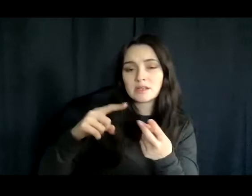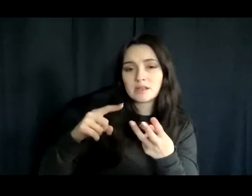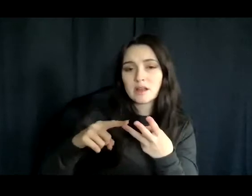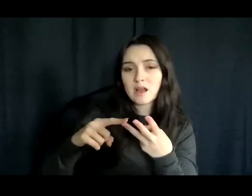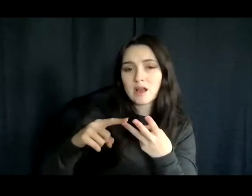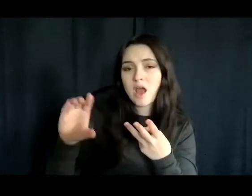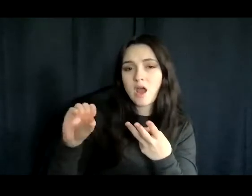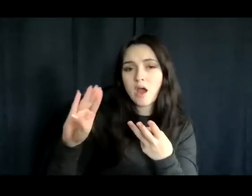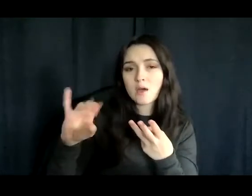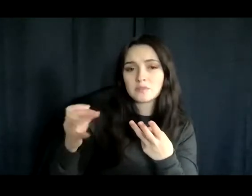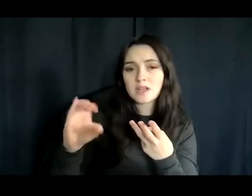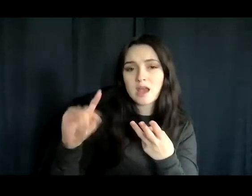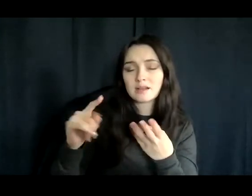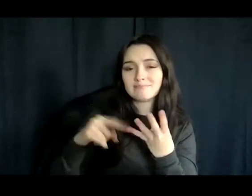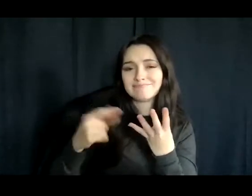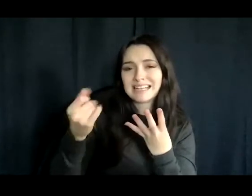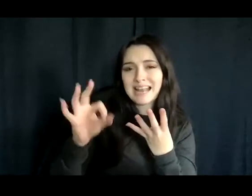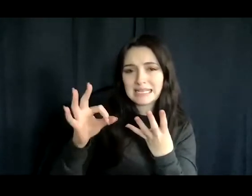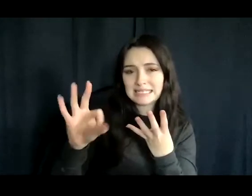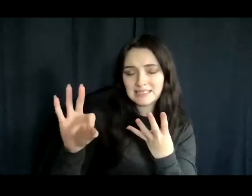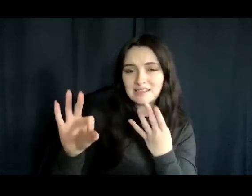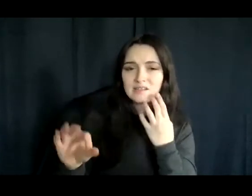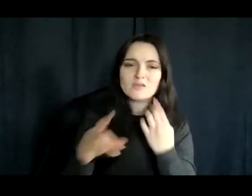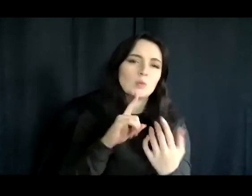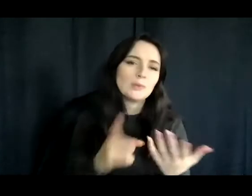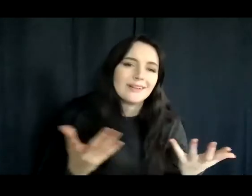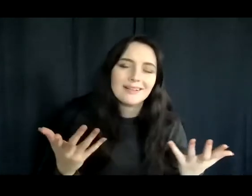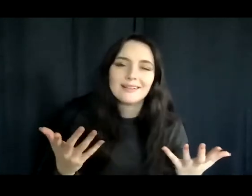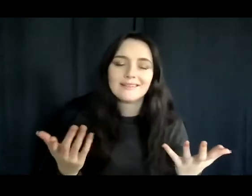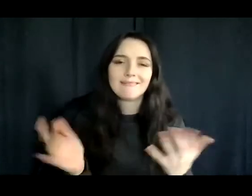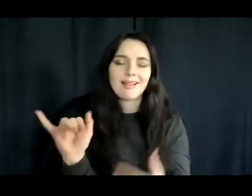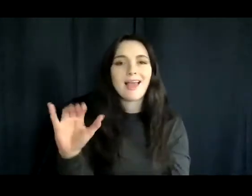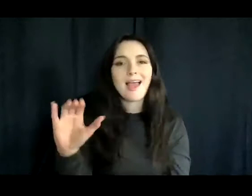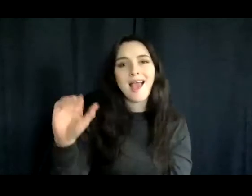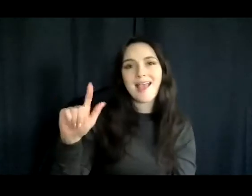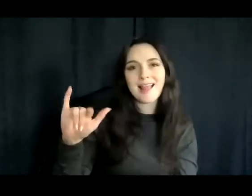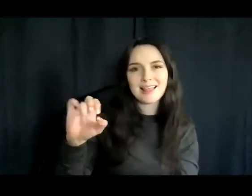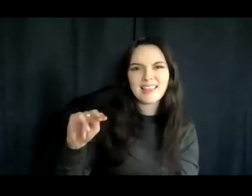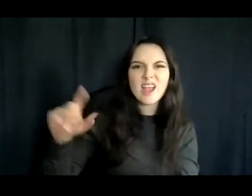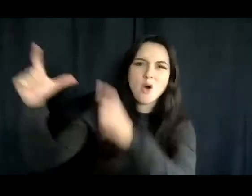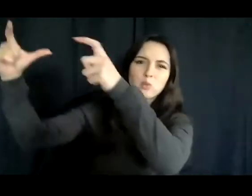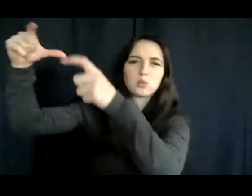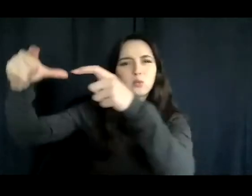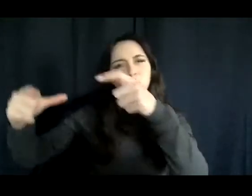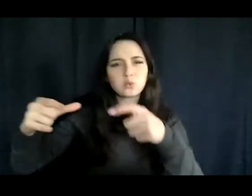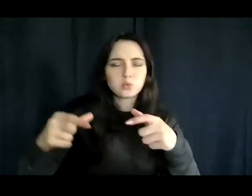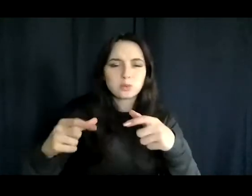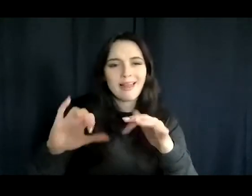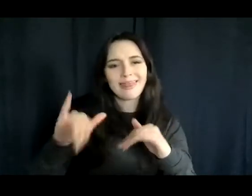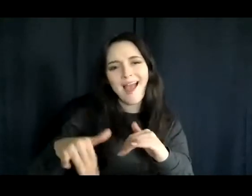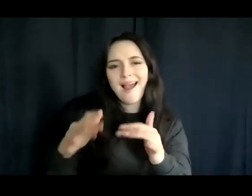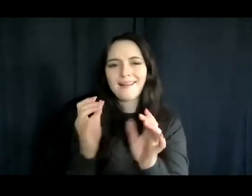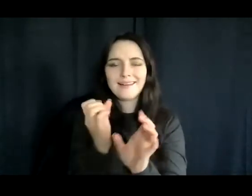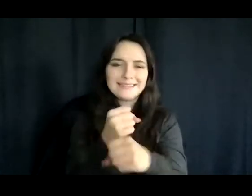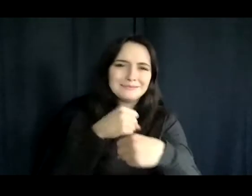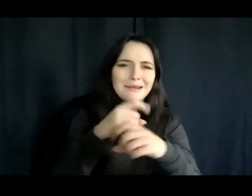19, and it is really, it's just like an alien spaceship that is made out of all